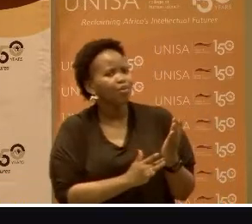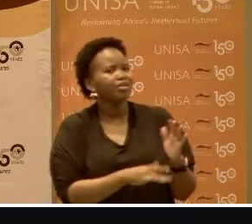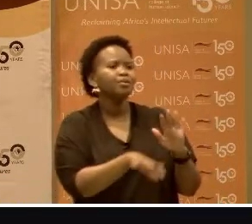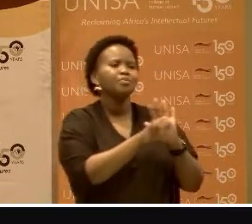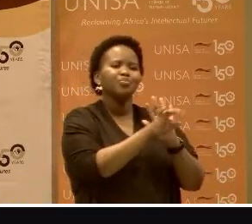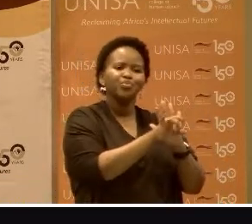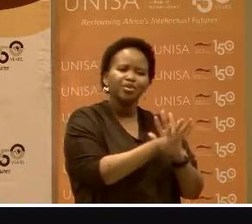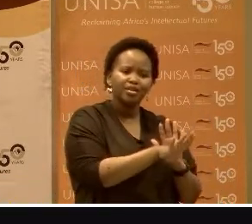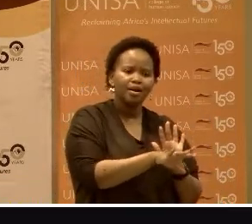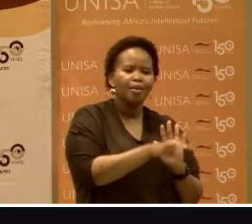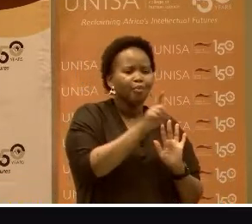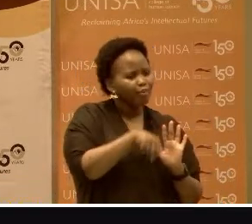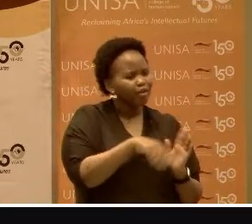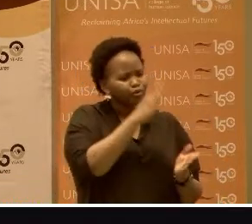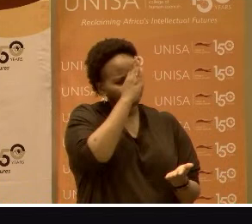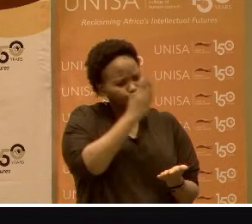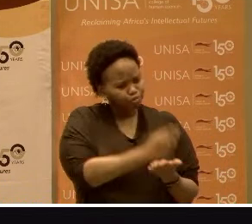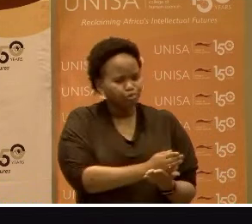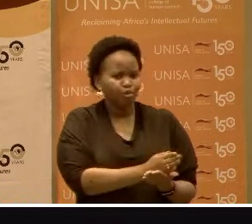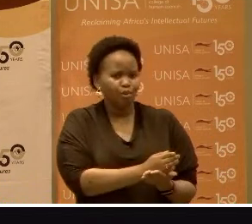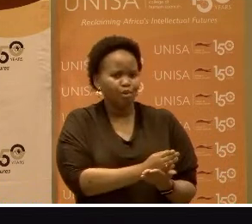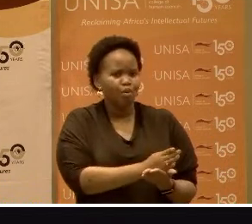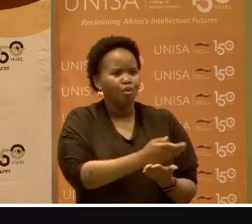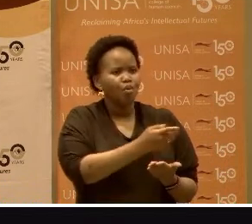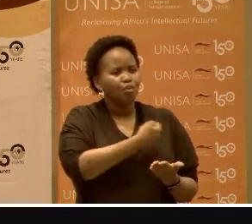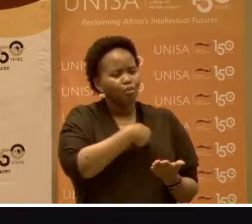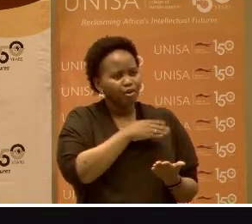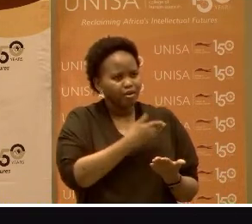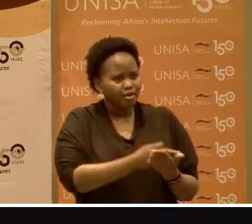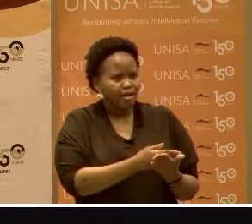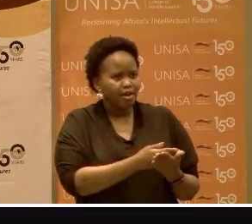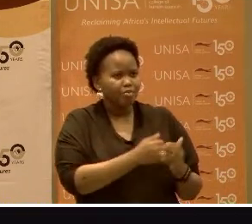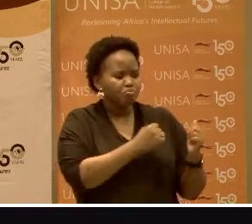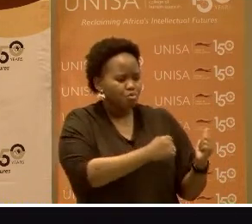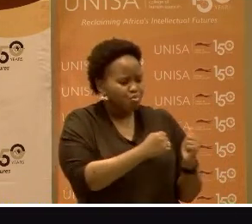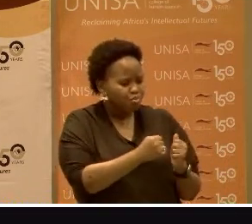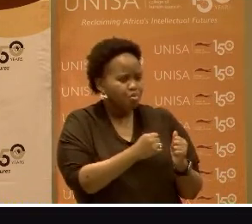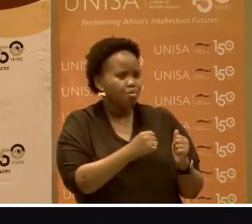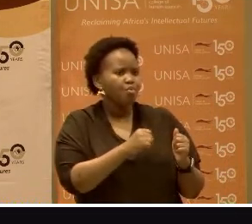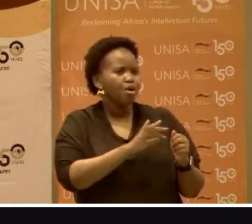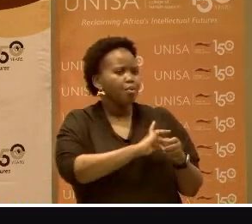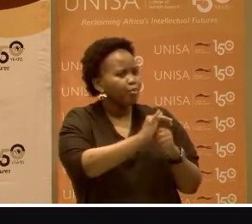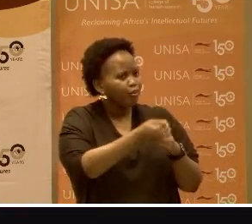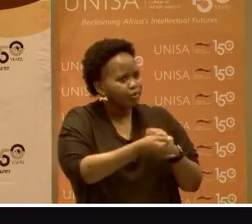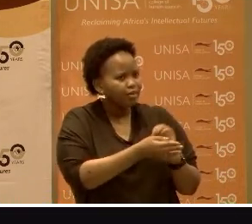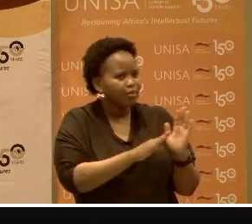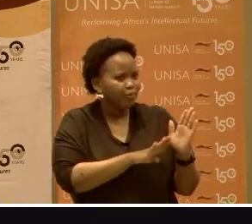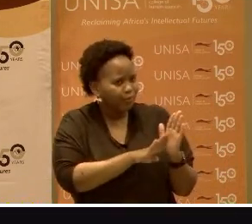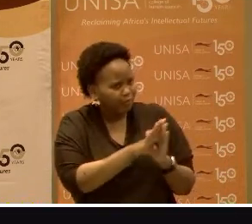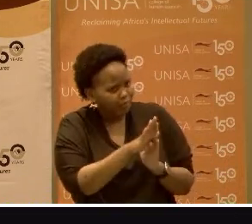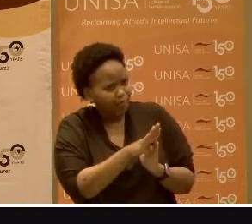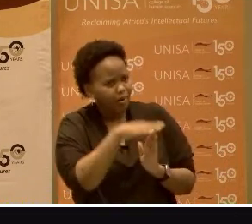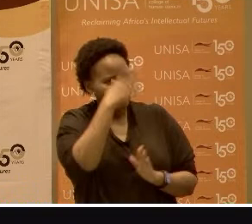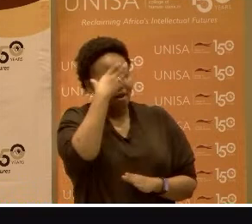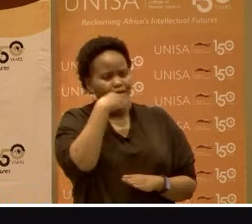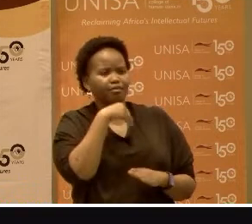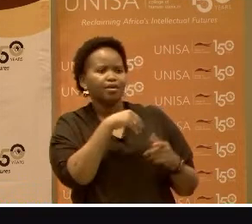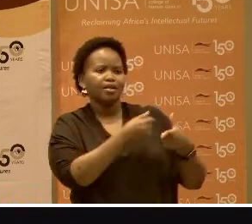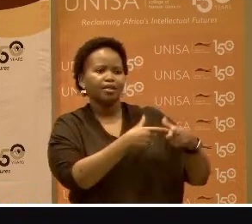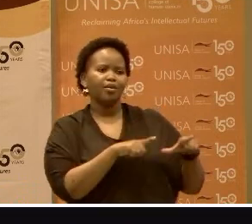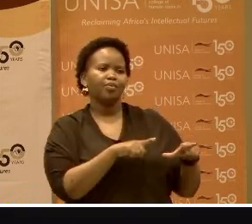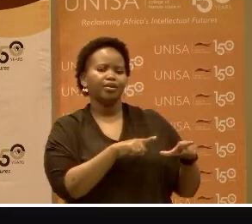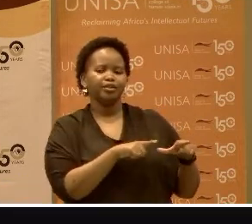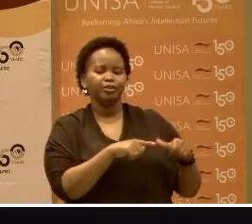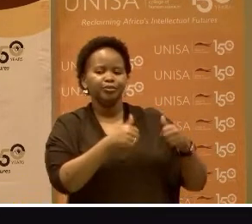that the right of epistemic knowledge and training of Africa is being upheld. Then 3, we need